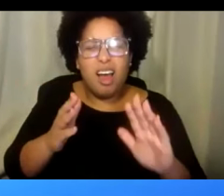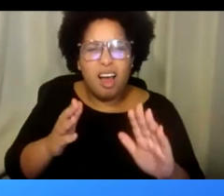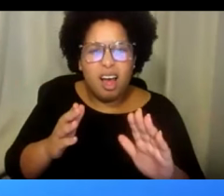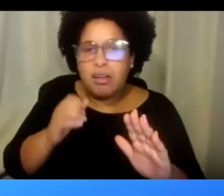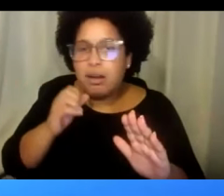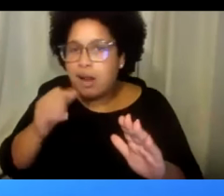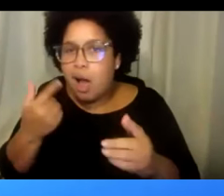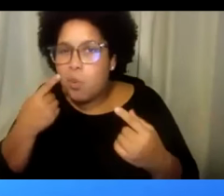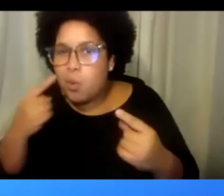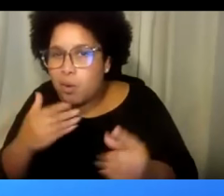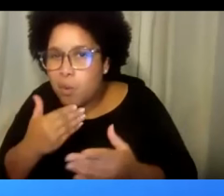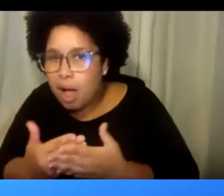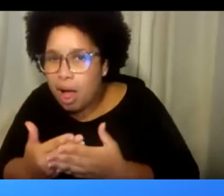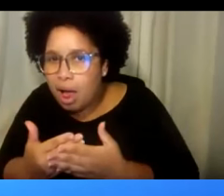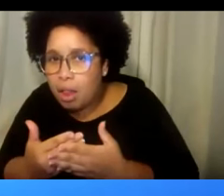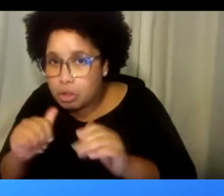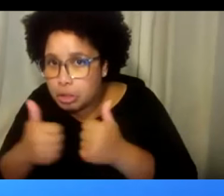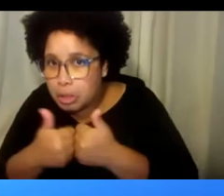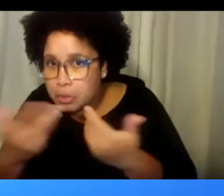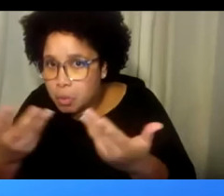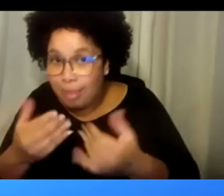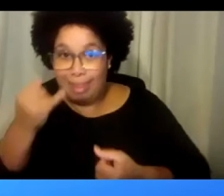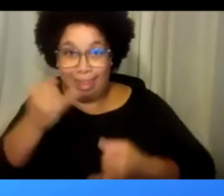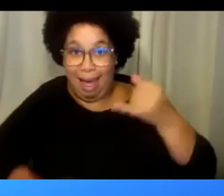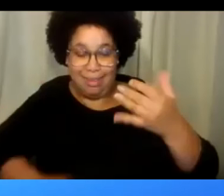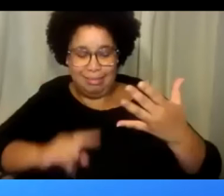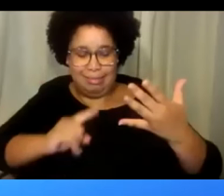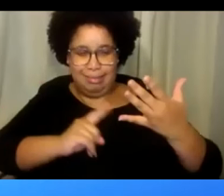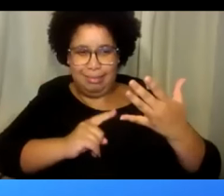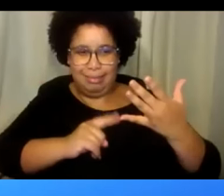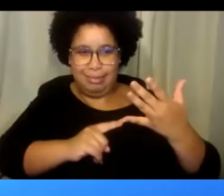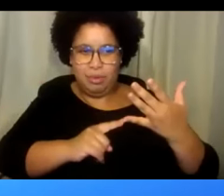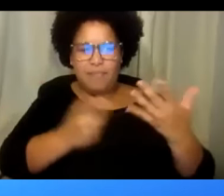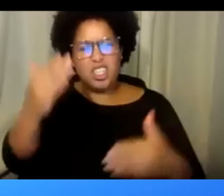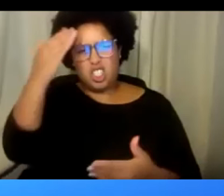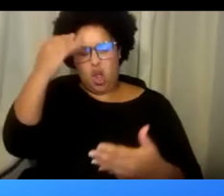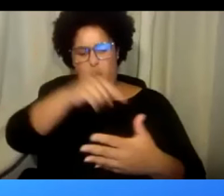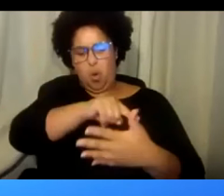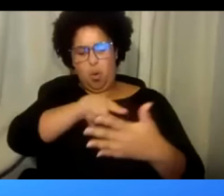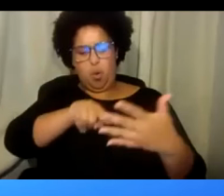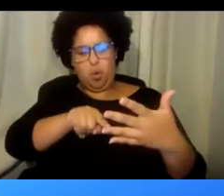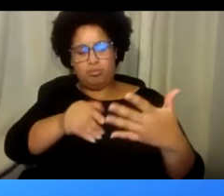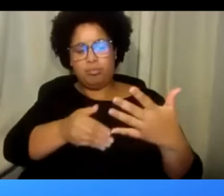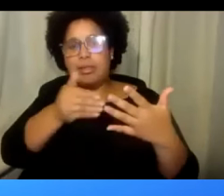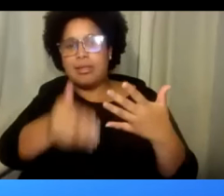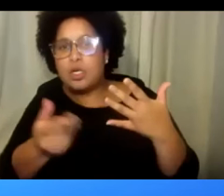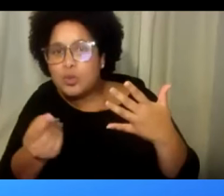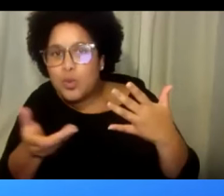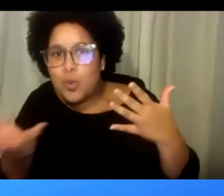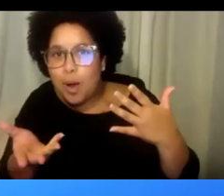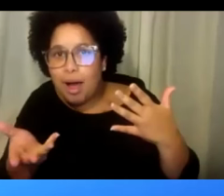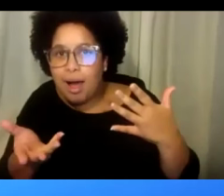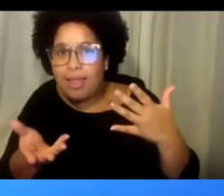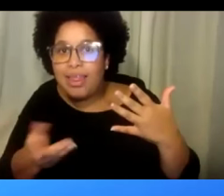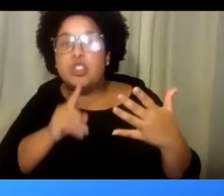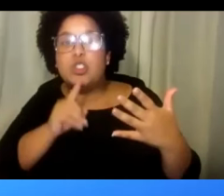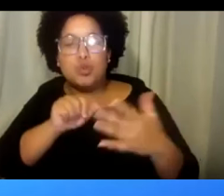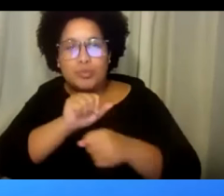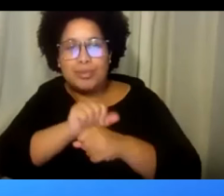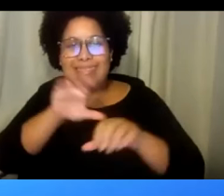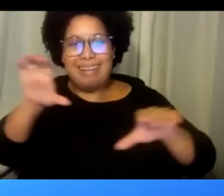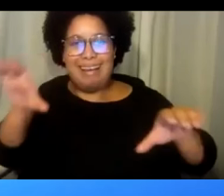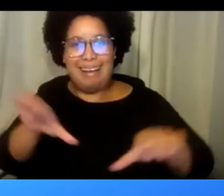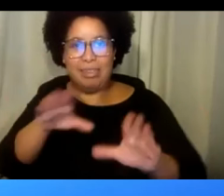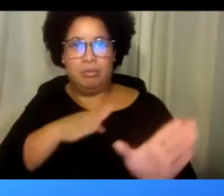or any challenges. The last question is, given what we know, what's next? This question is the action plan based on the